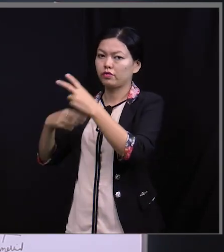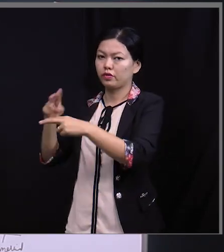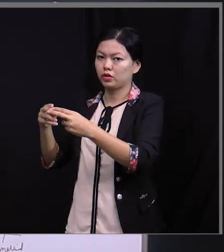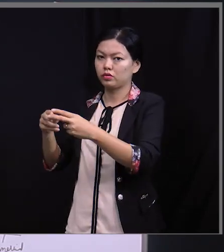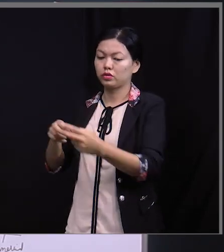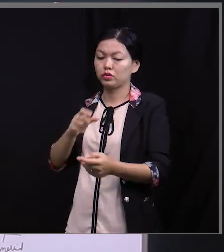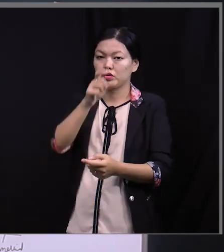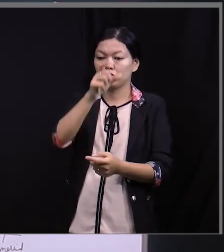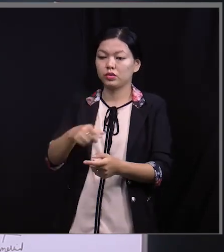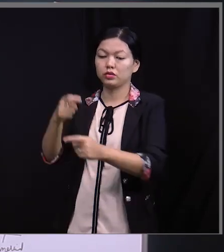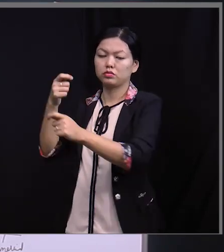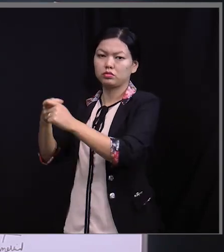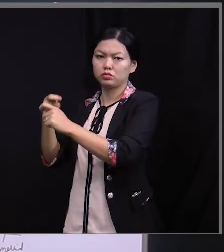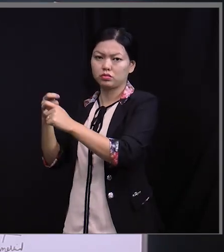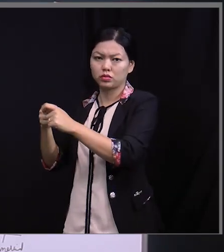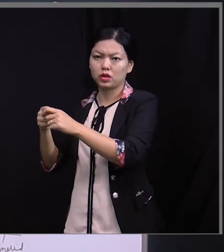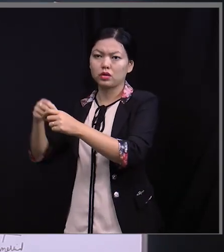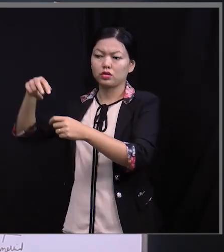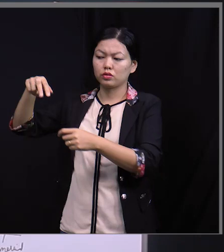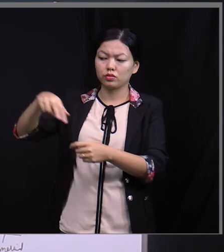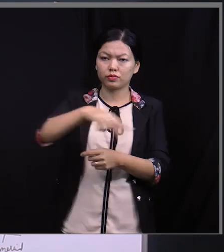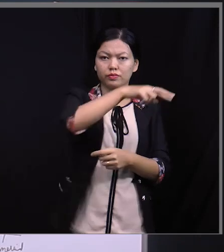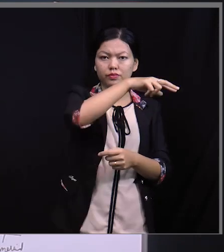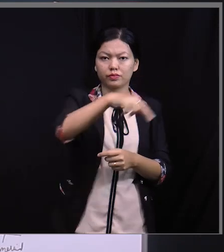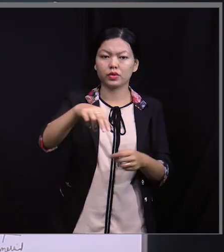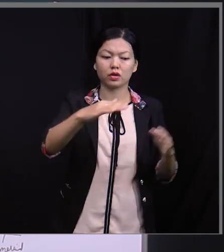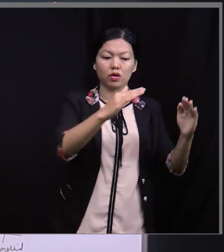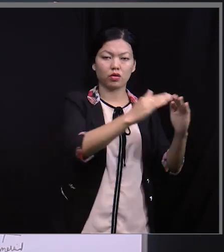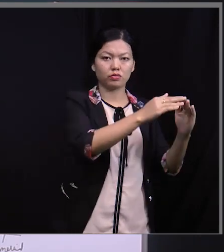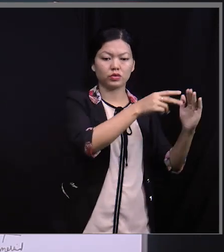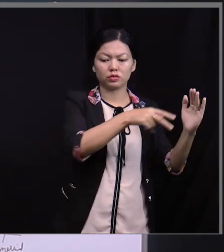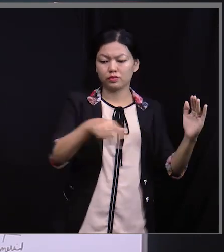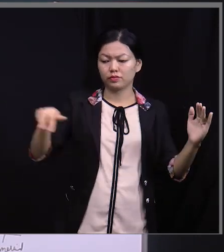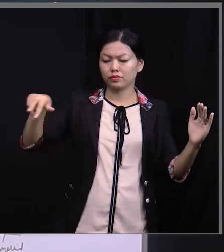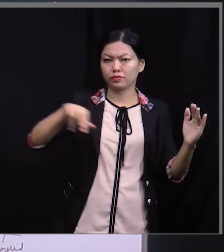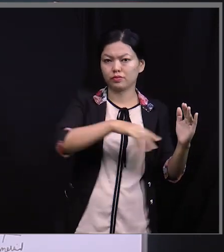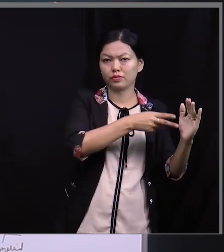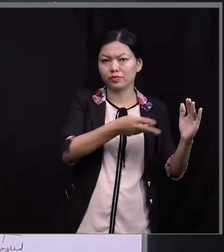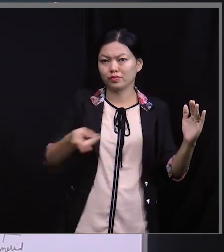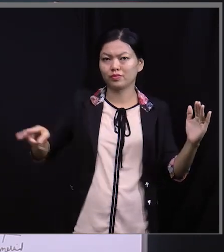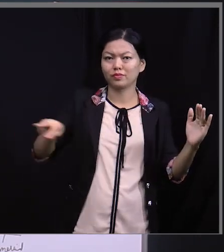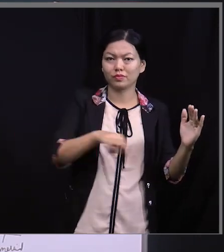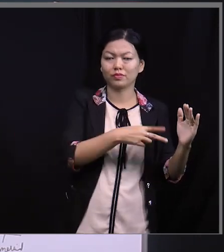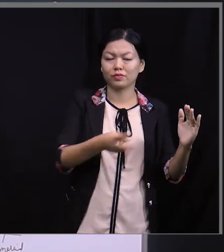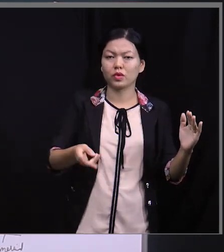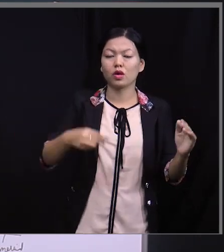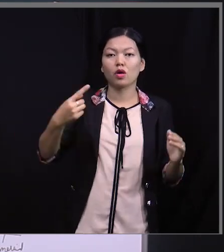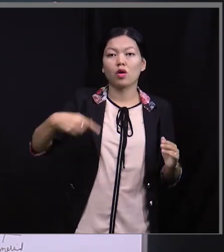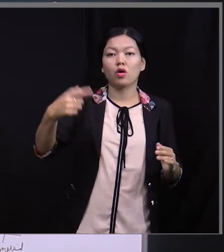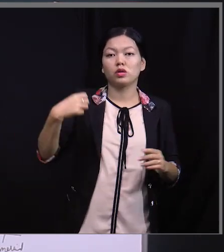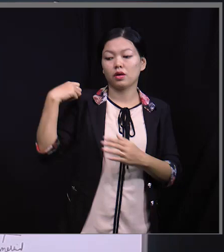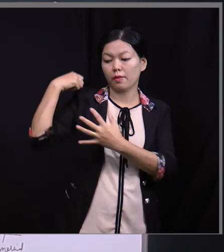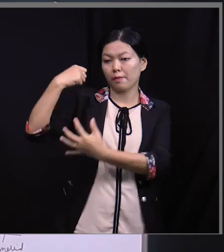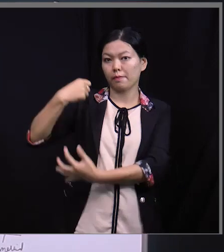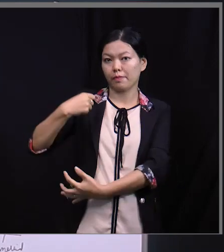at Ahmedabad. He came up with an enterprise, and this enterprise, once he started selling to the rest of India, was